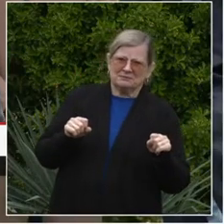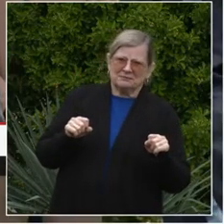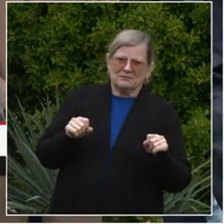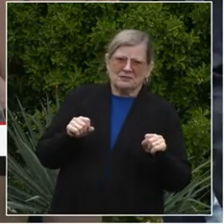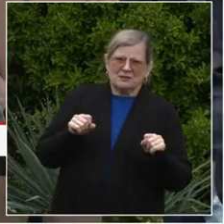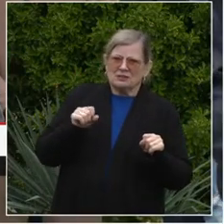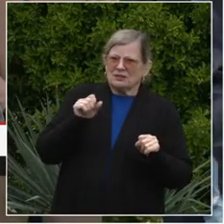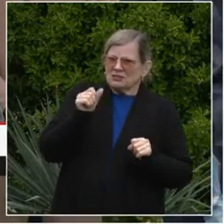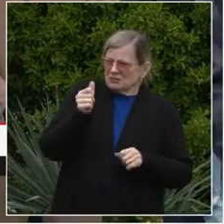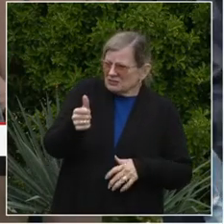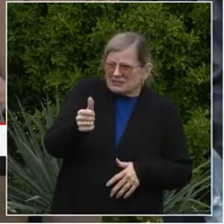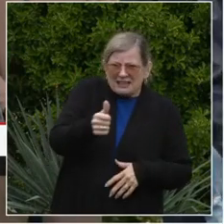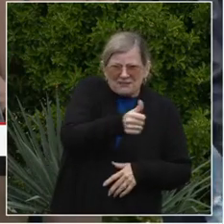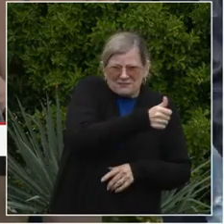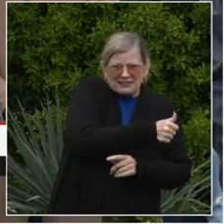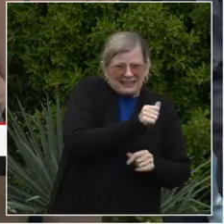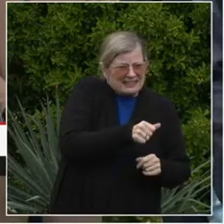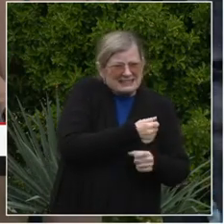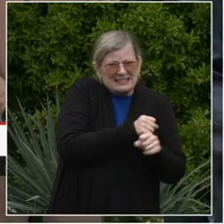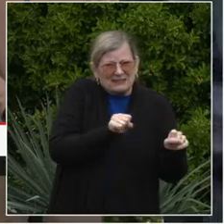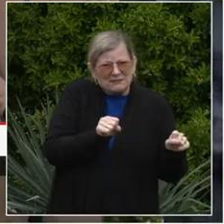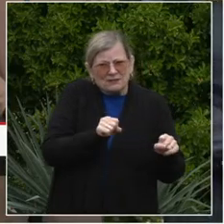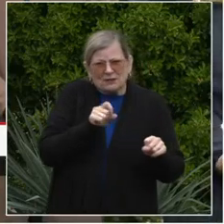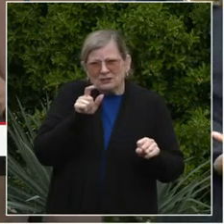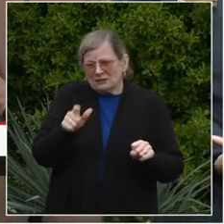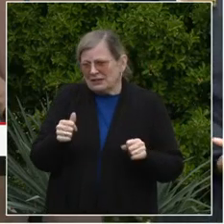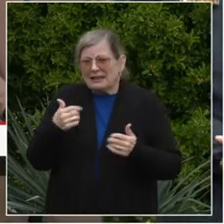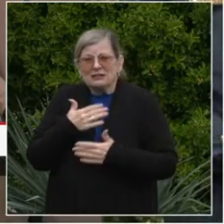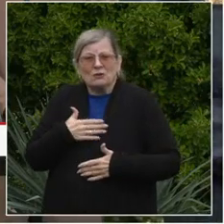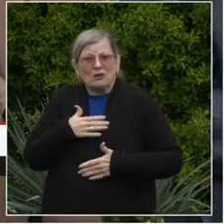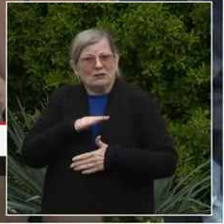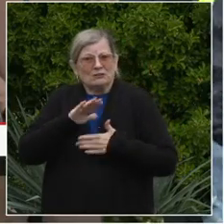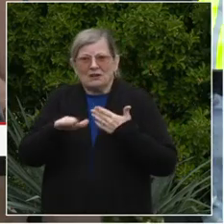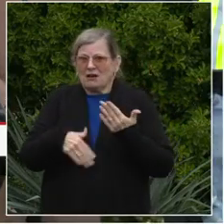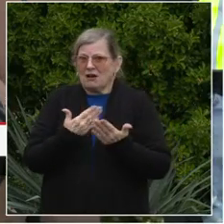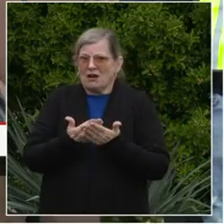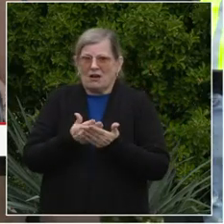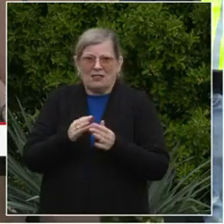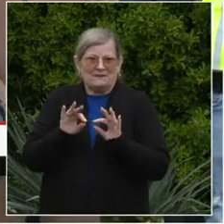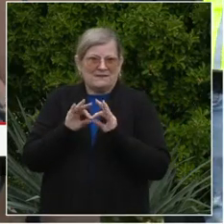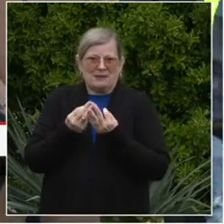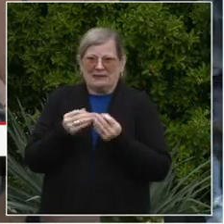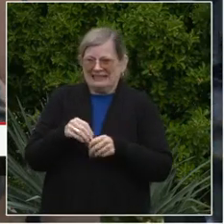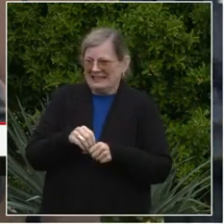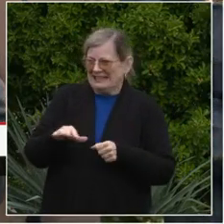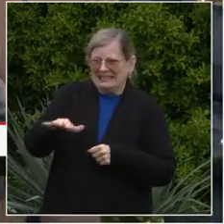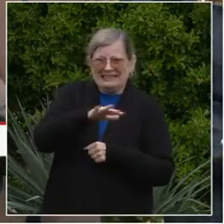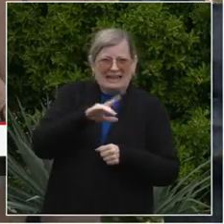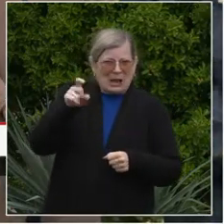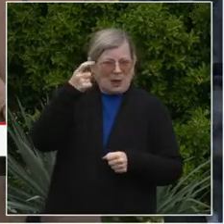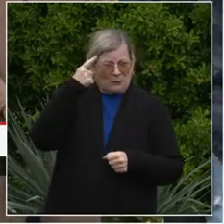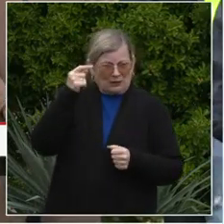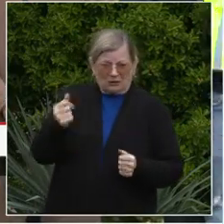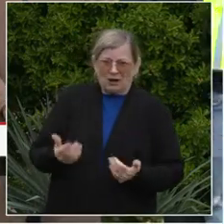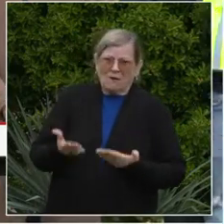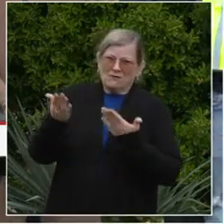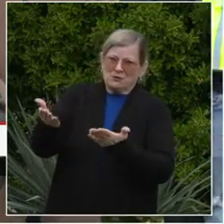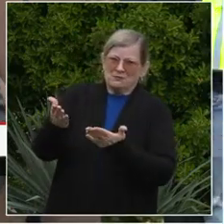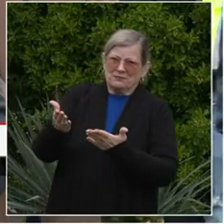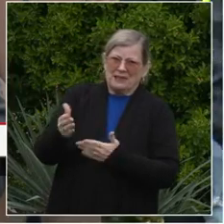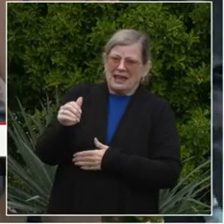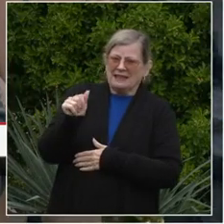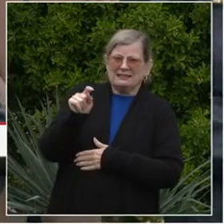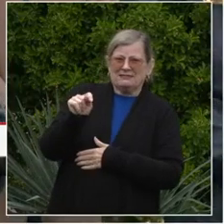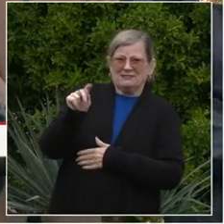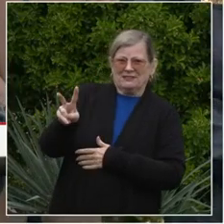that you are safe and can enjoy all that the nation's capital has to offer. To that end, ATF is offering a $5,000 reward